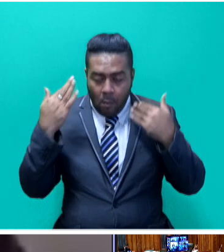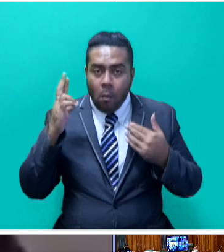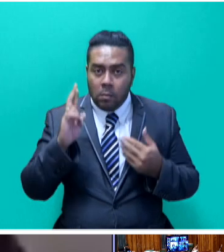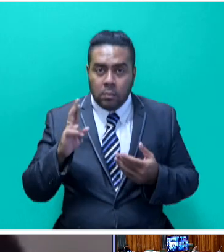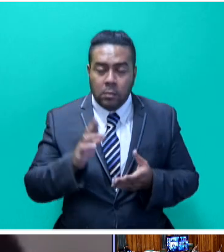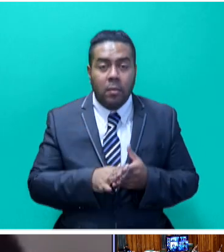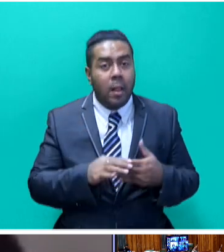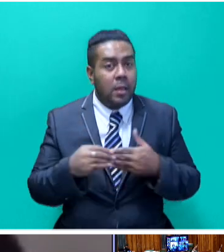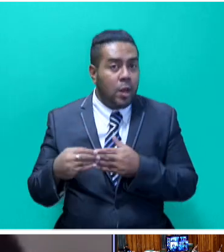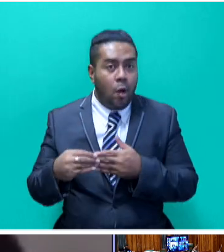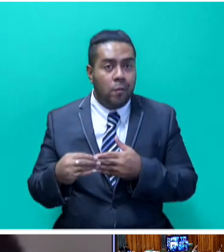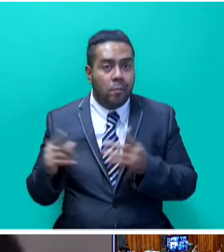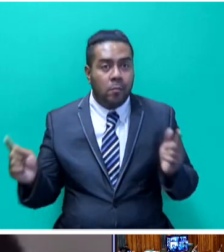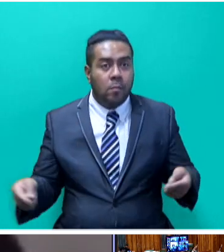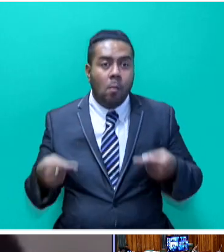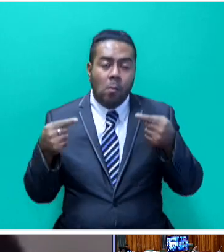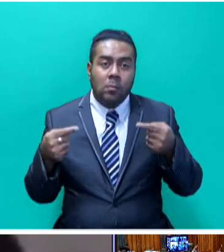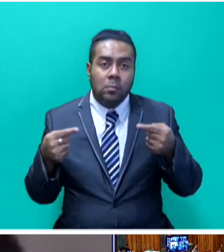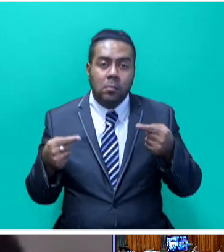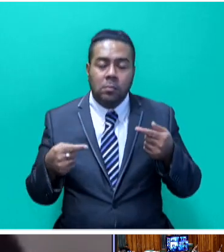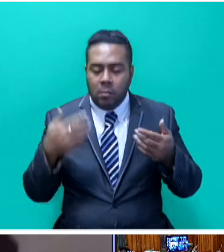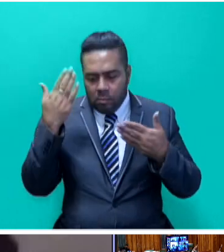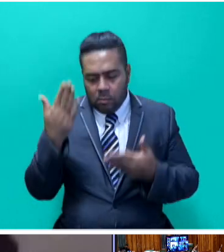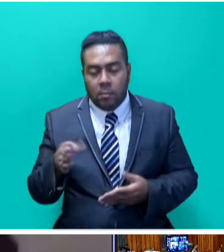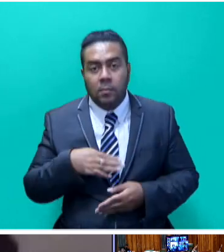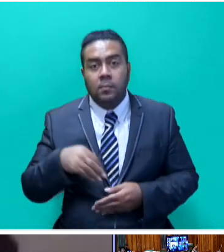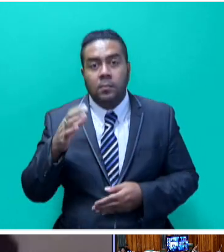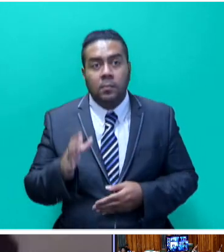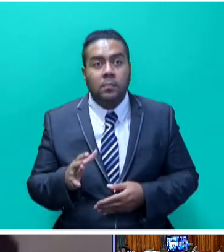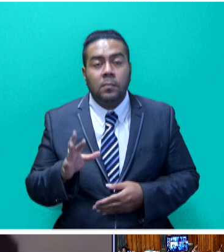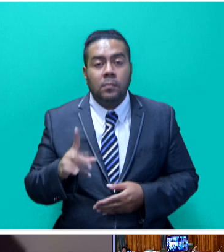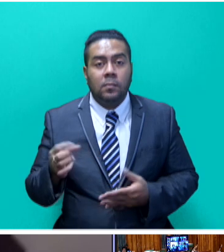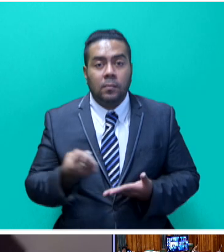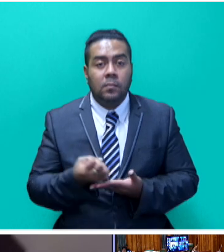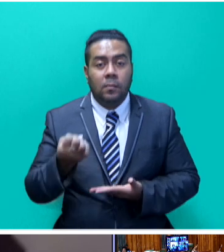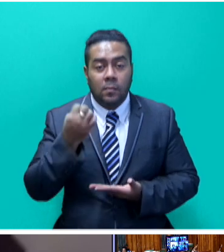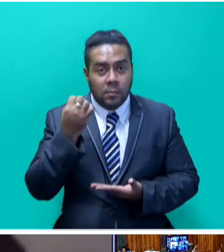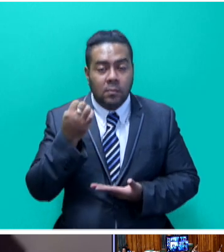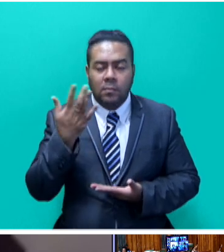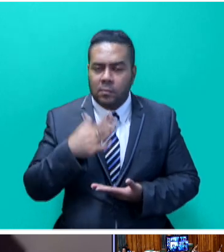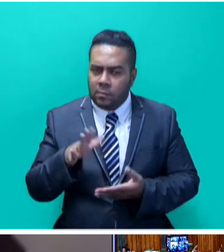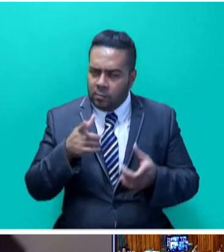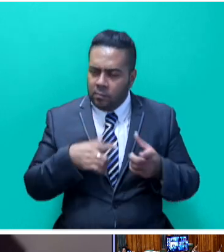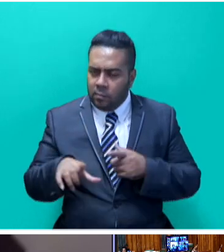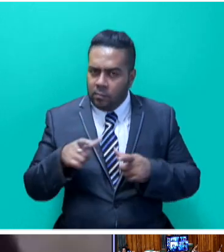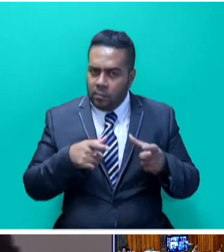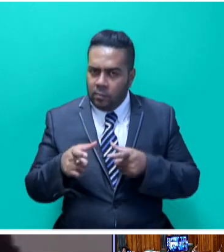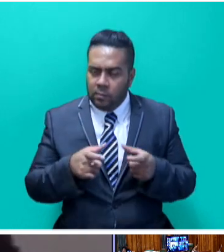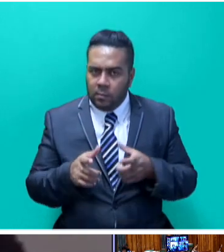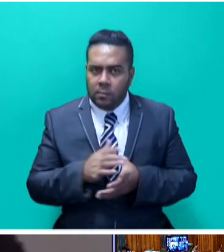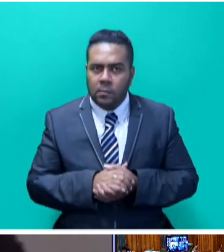of opposition further claimed that the Honourable Minister for Economy wants to control the budget by placing allocations under Head